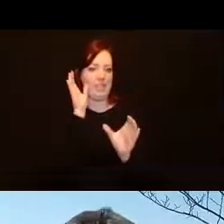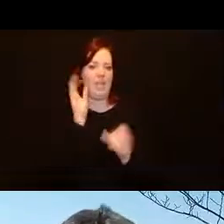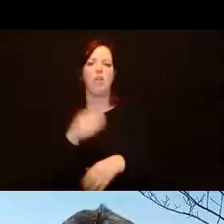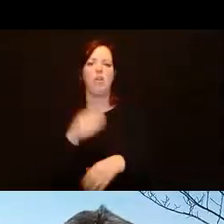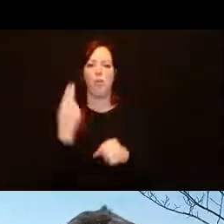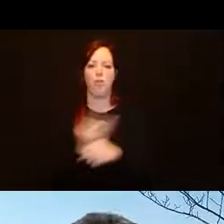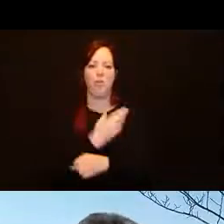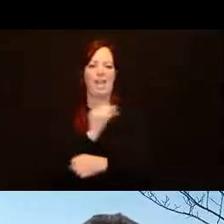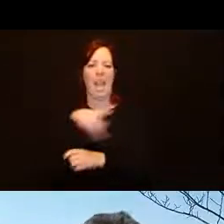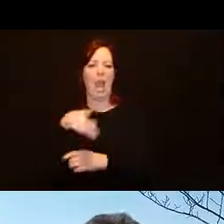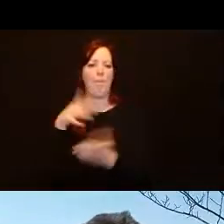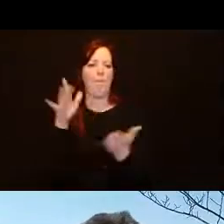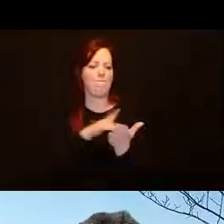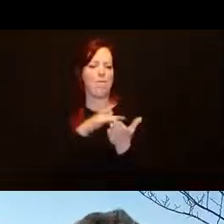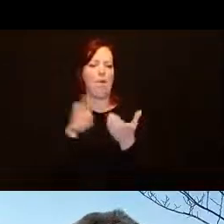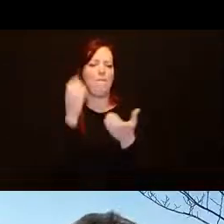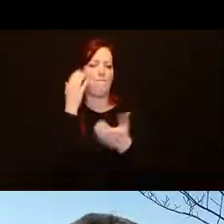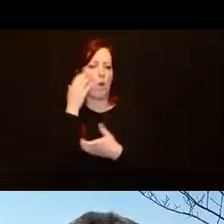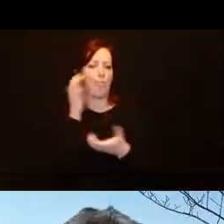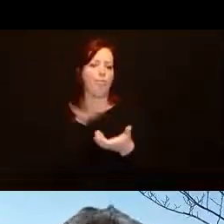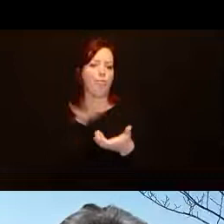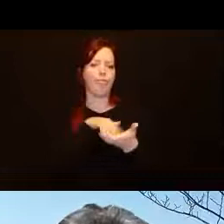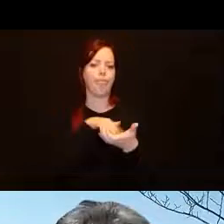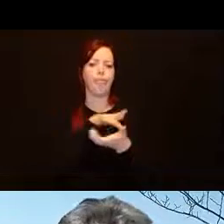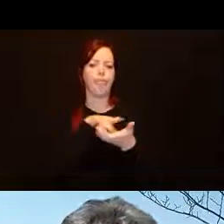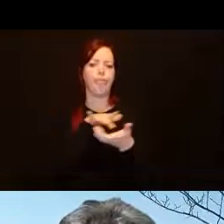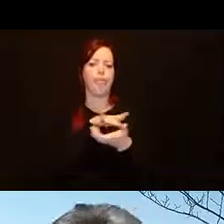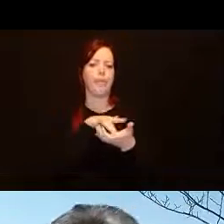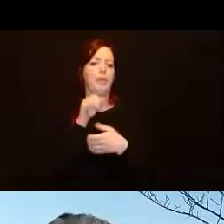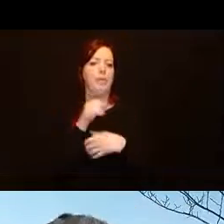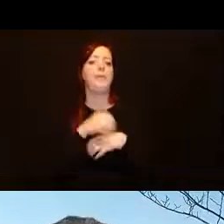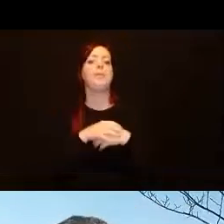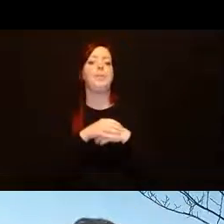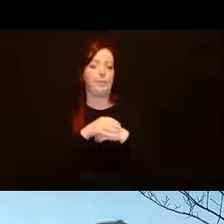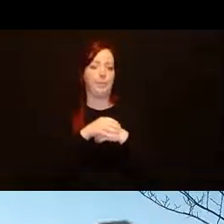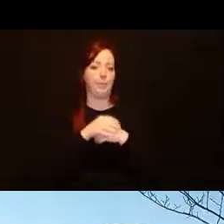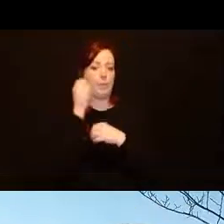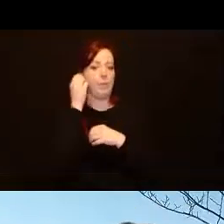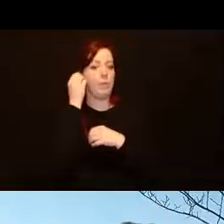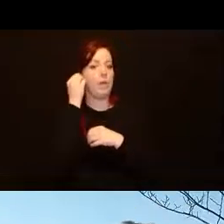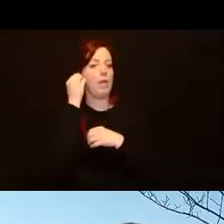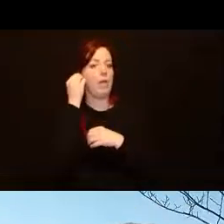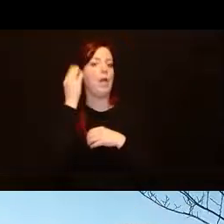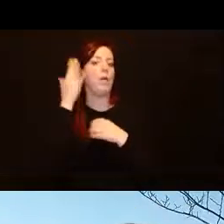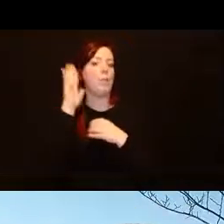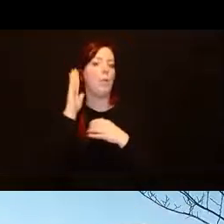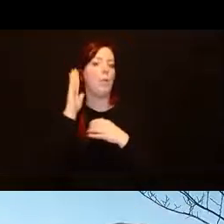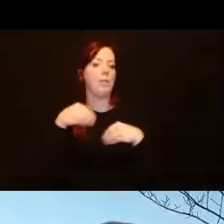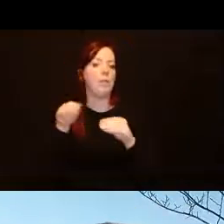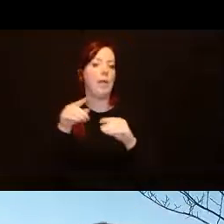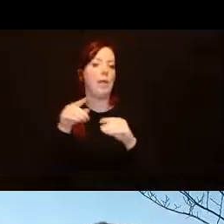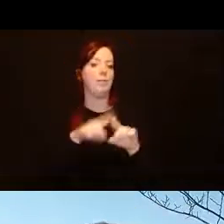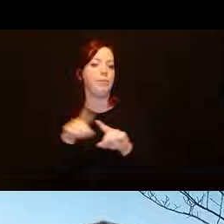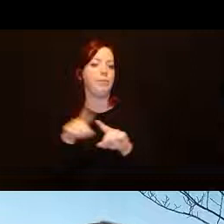H.870, and it also defines some kind of a dosimeter-like mechanism for